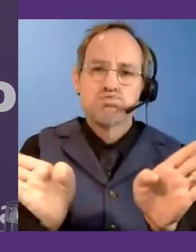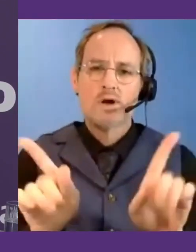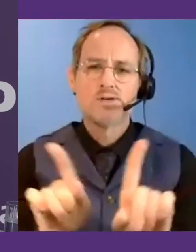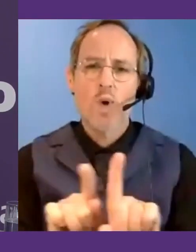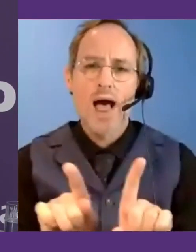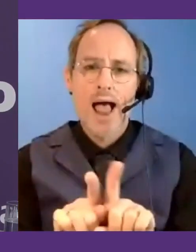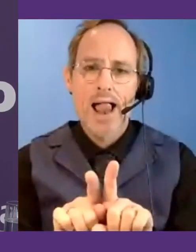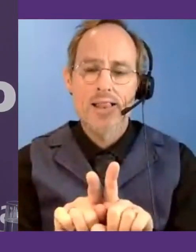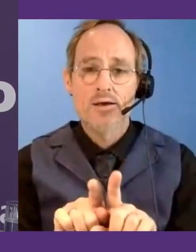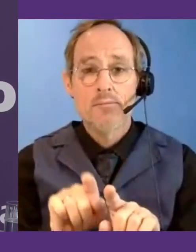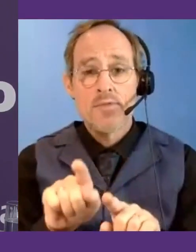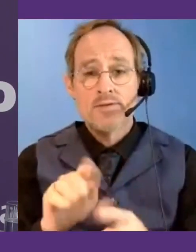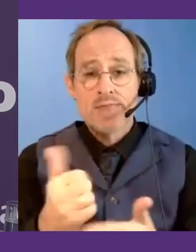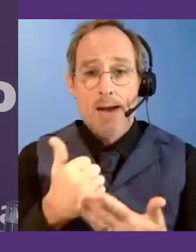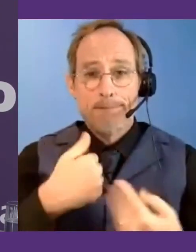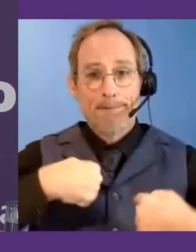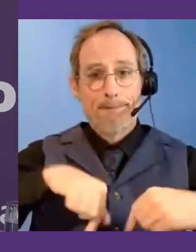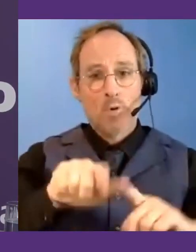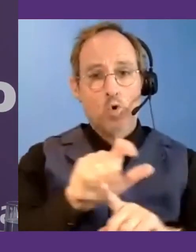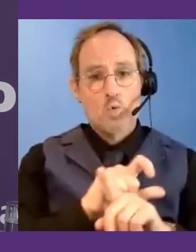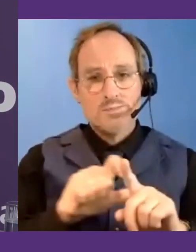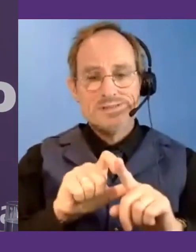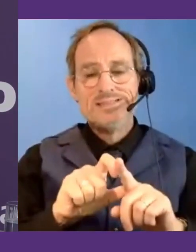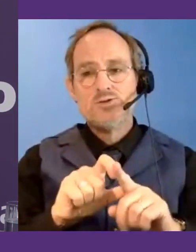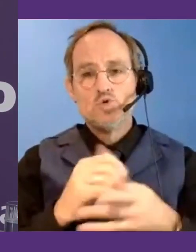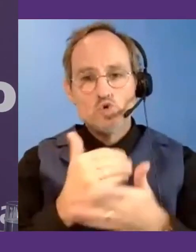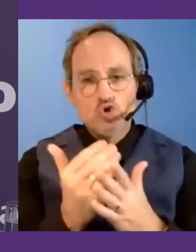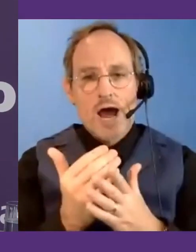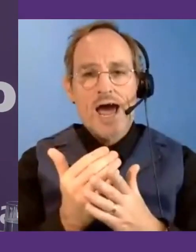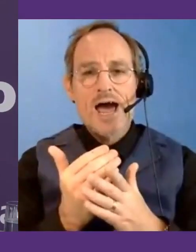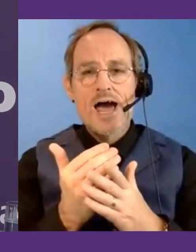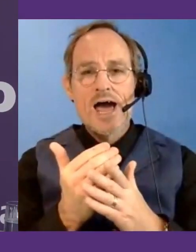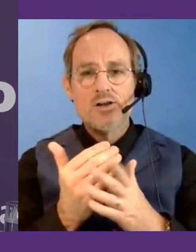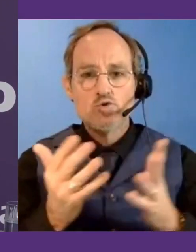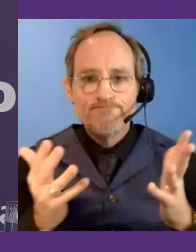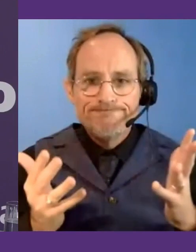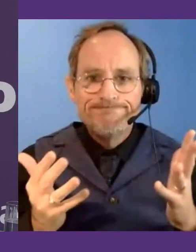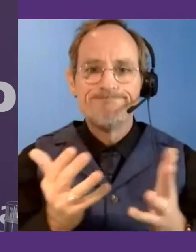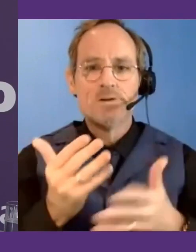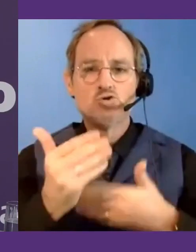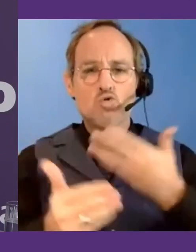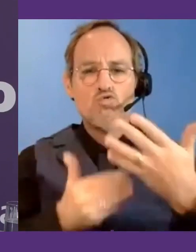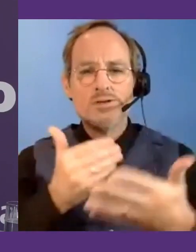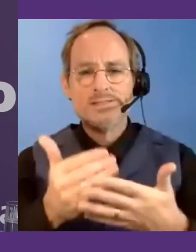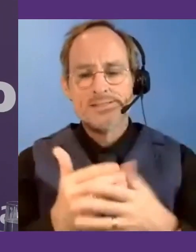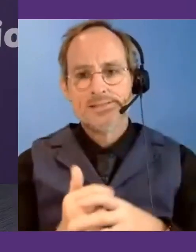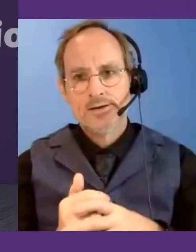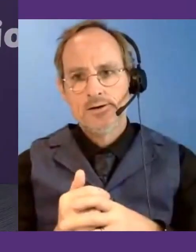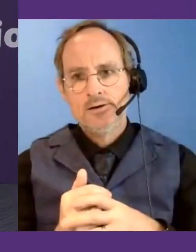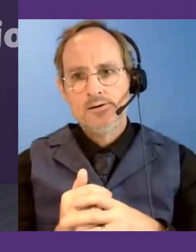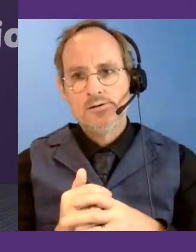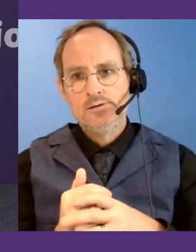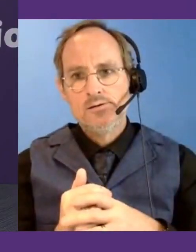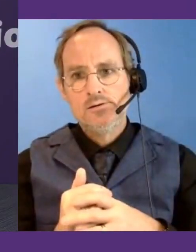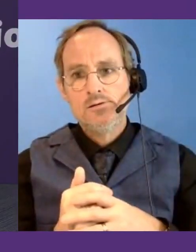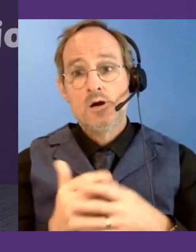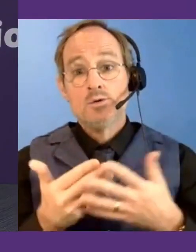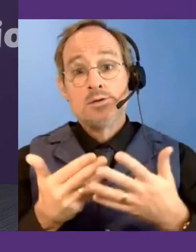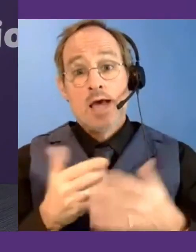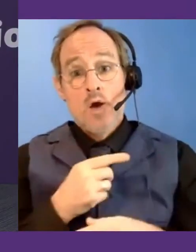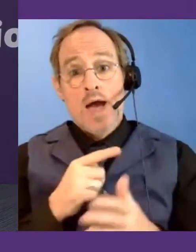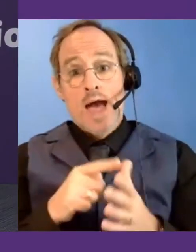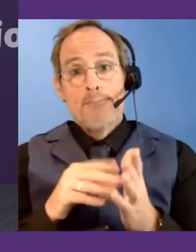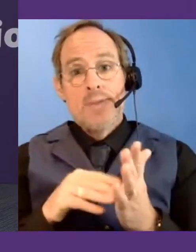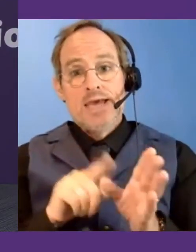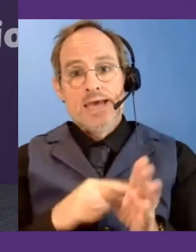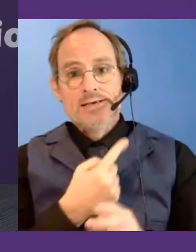in the community to be amplifying and sharing their stories and finding ways to work with them. So I've got with me Amy Lowe